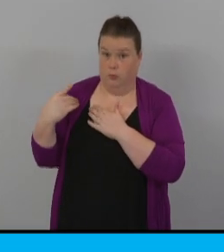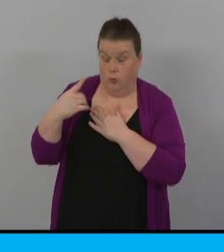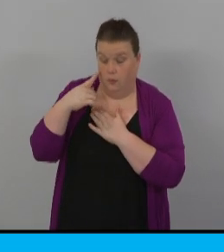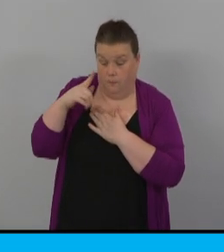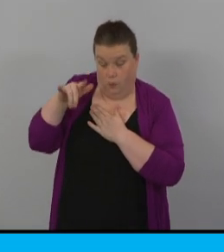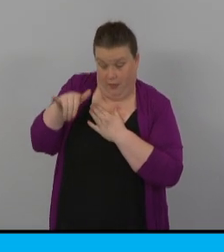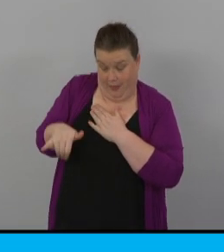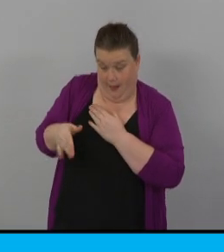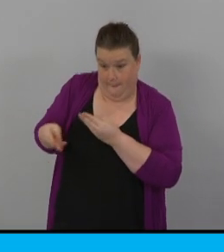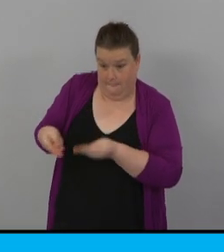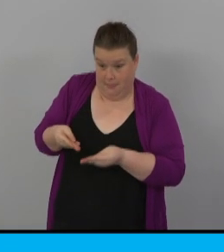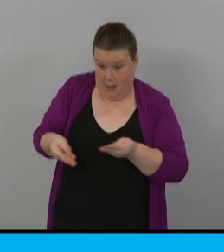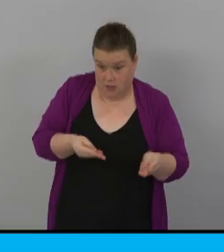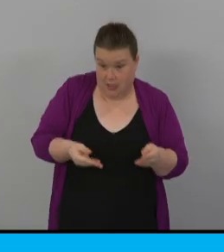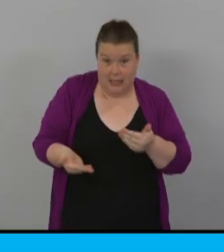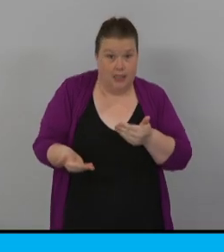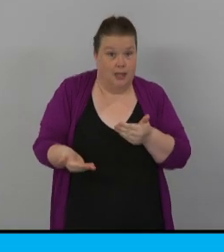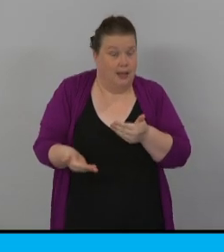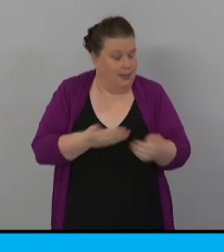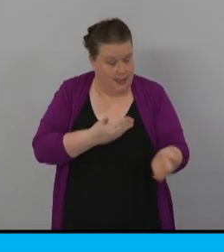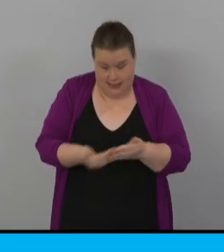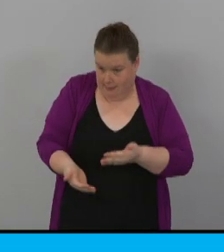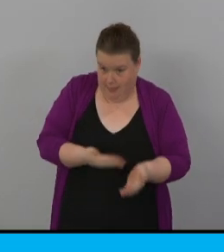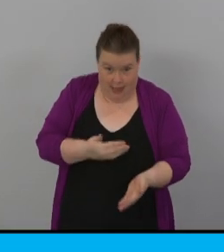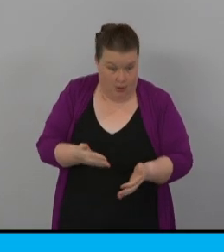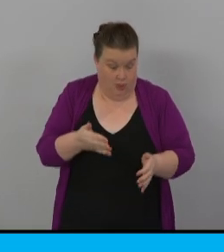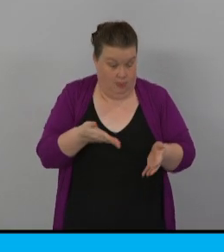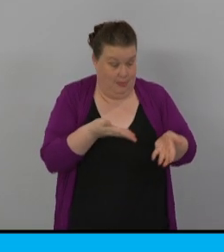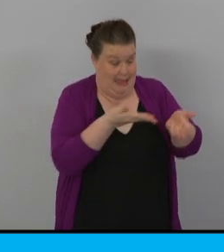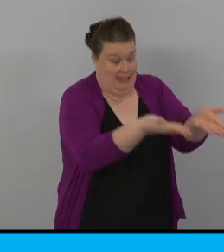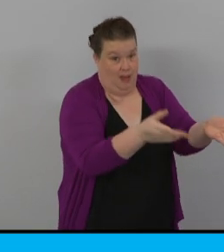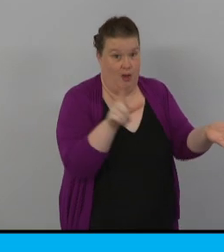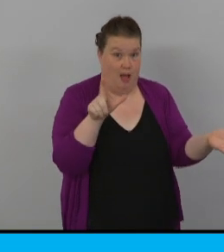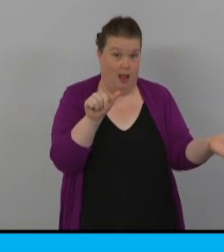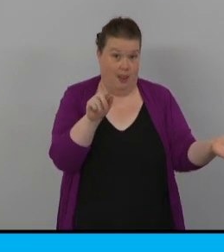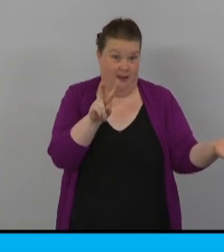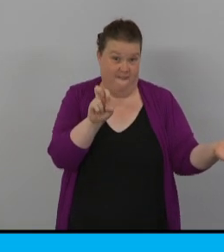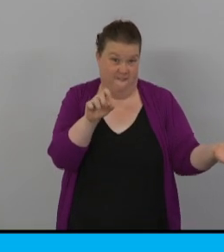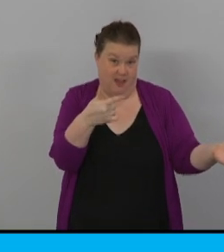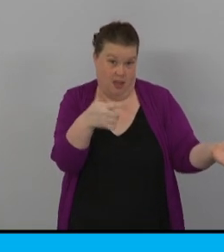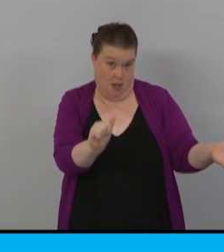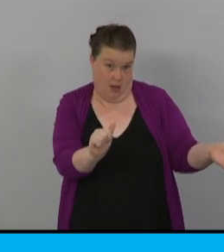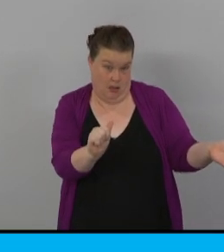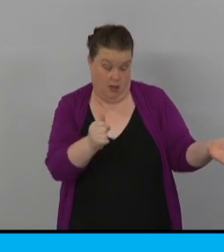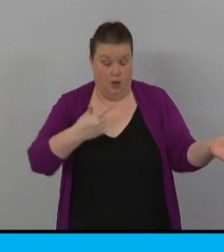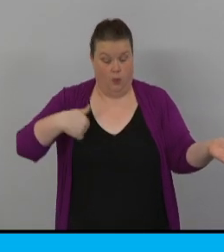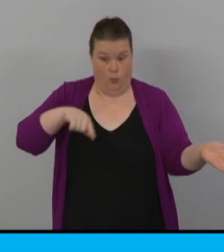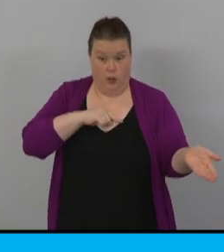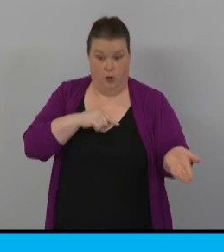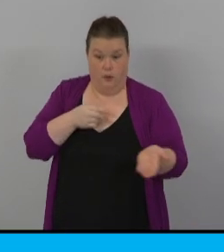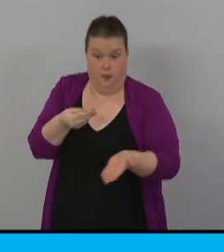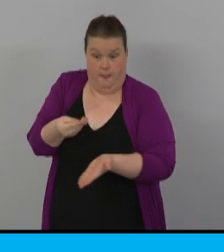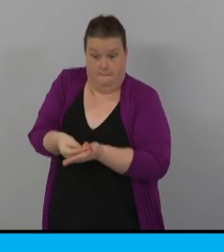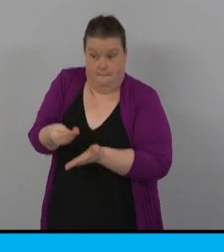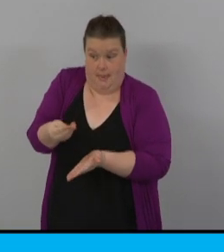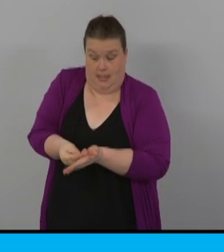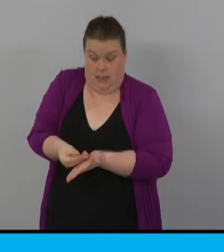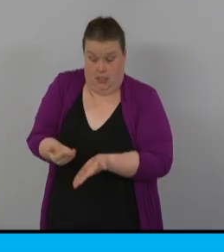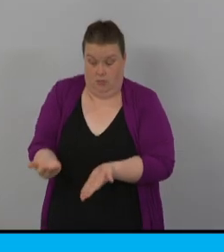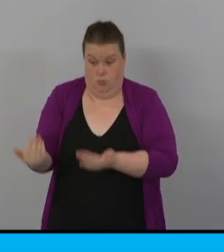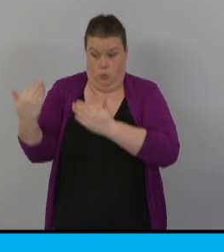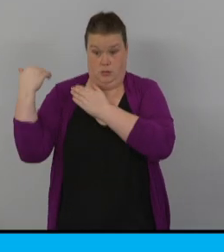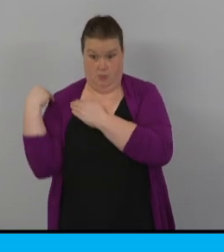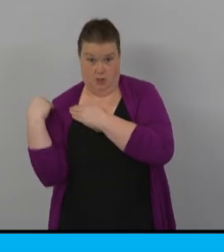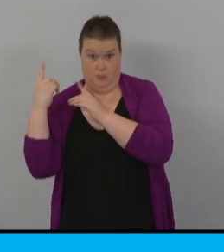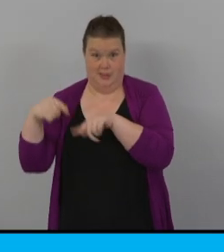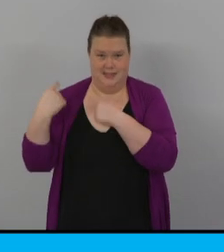located in La Vega. We've been the fiscal agent, I think, since I protested an increase back in